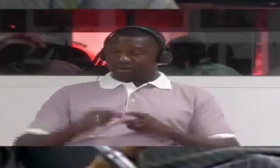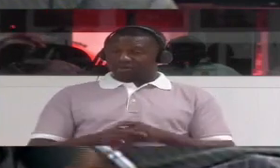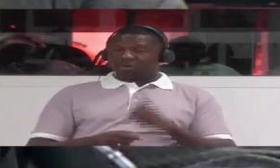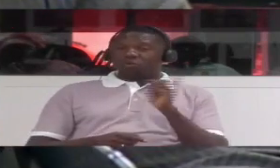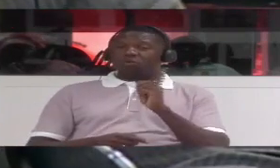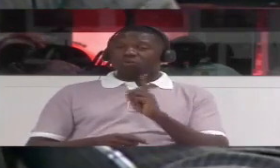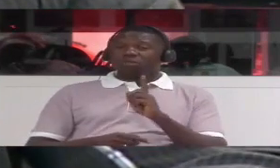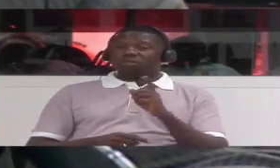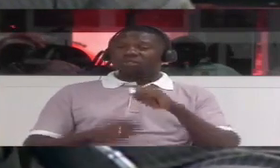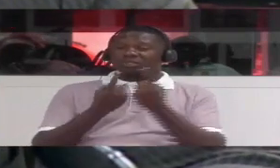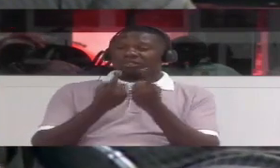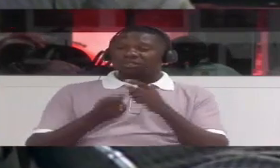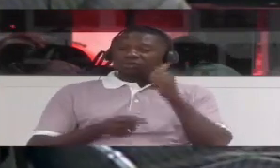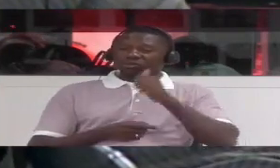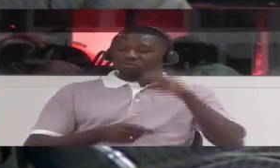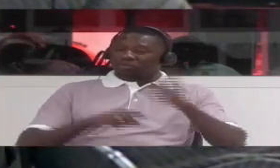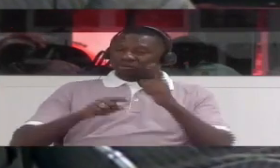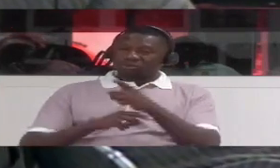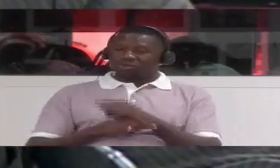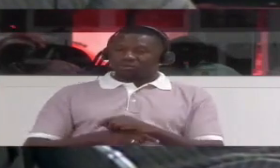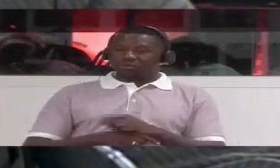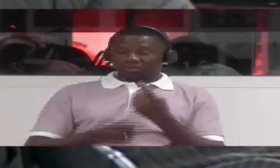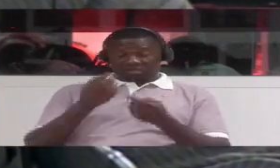stump. They were using their fist much of the time.